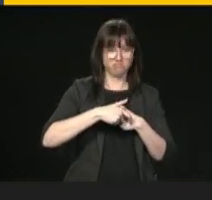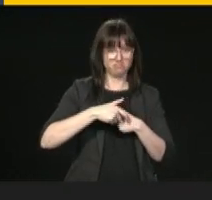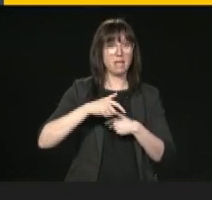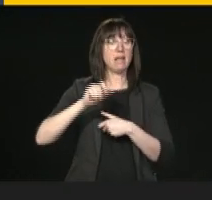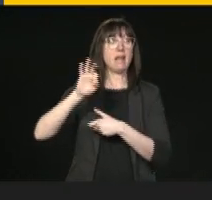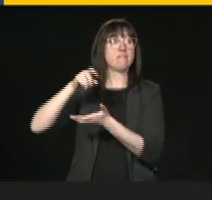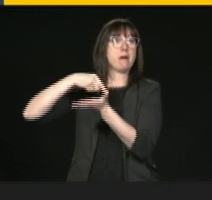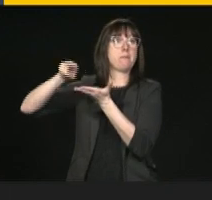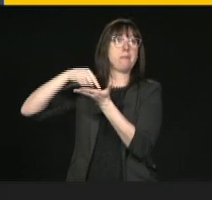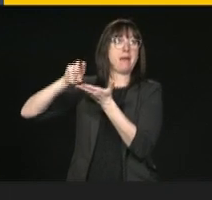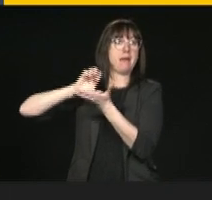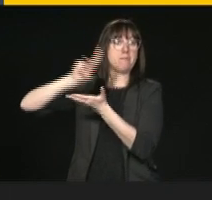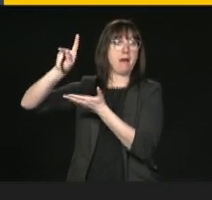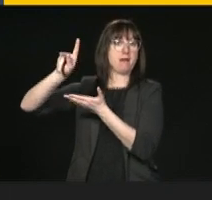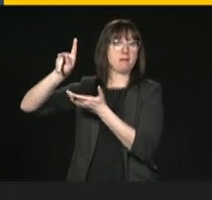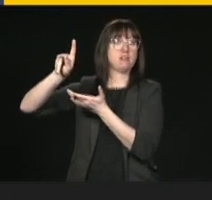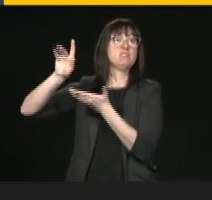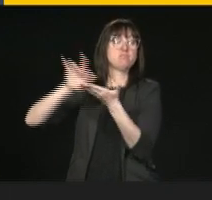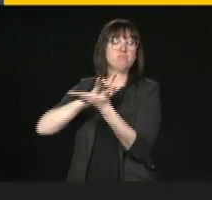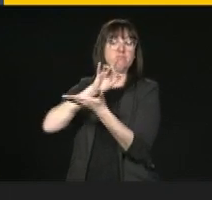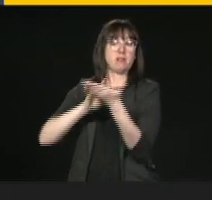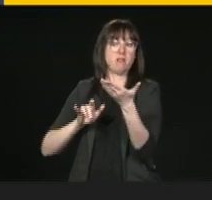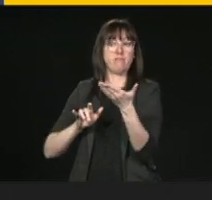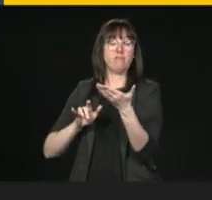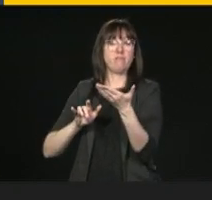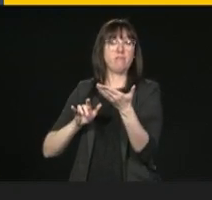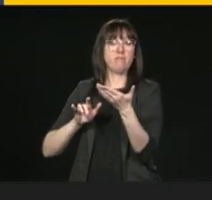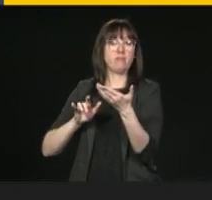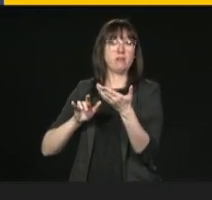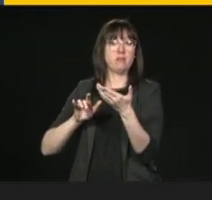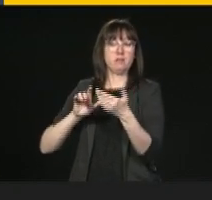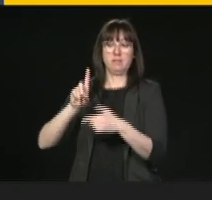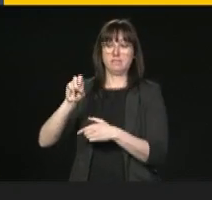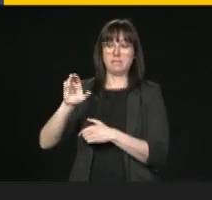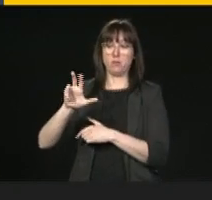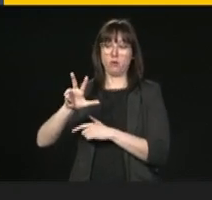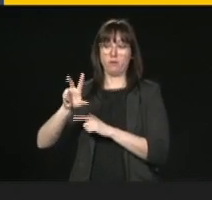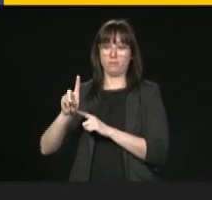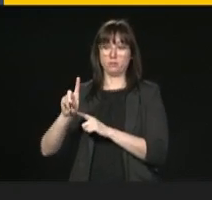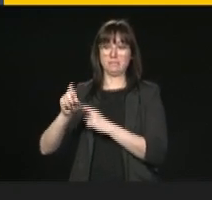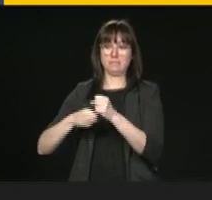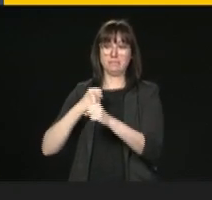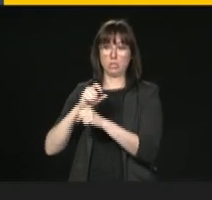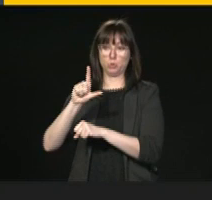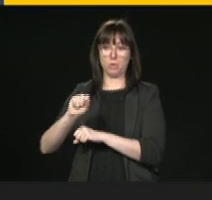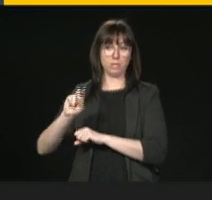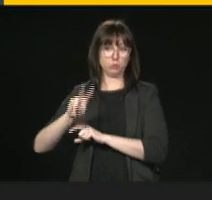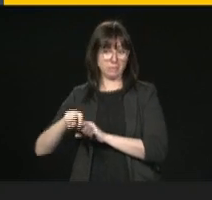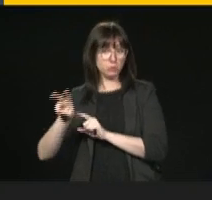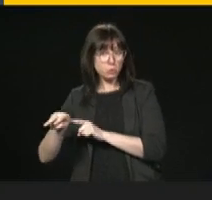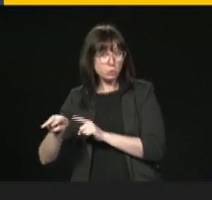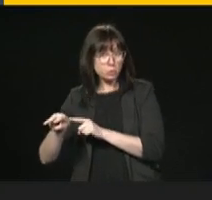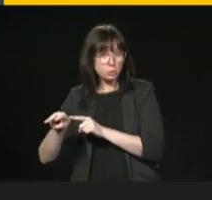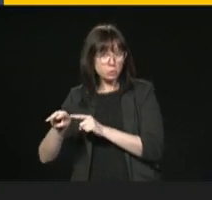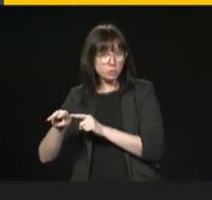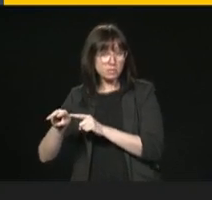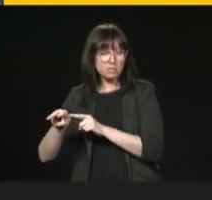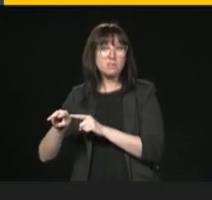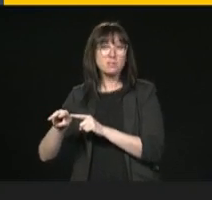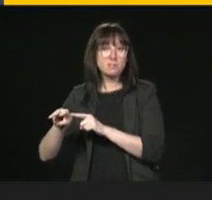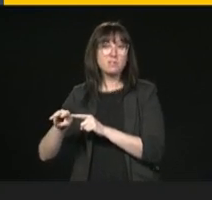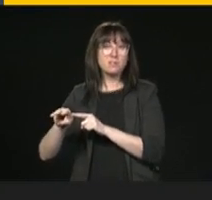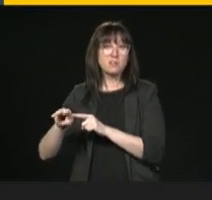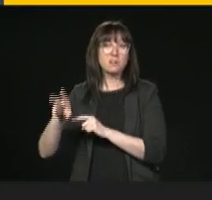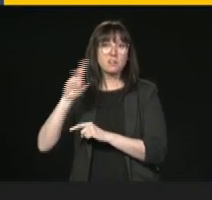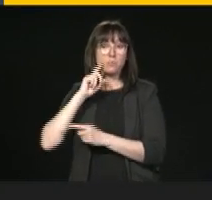part of the term, by December 31st, 2022, they will have up to 25% of the loan forgiven. So if it's a $40,000